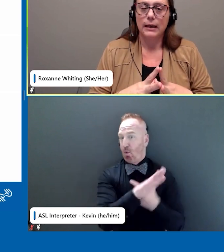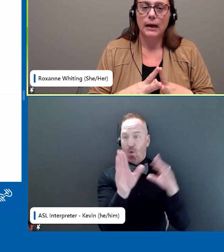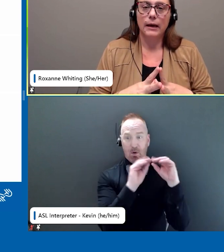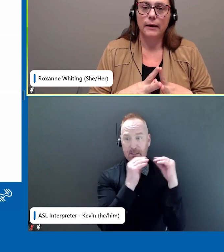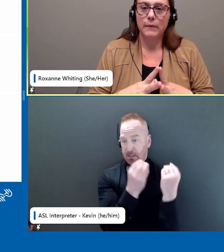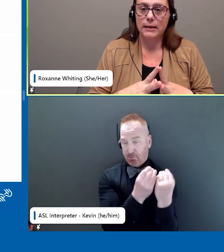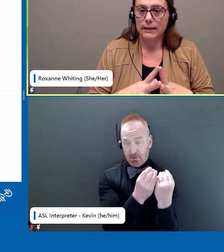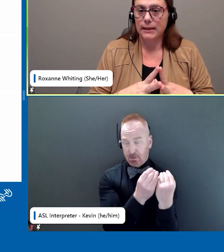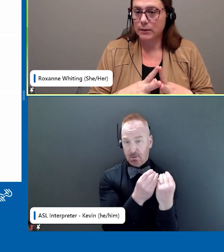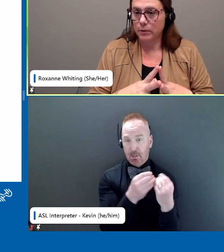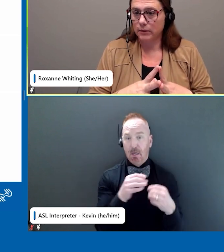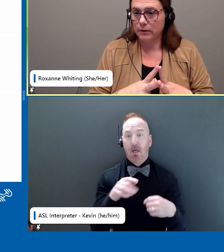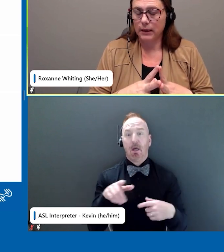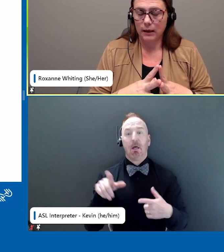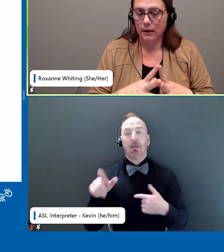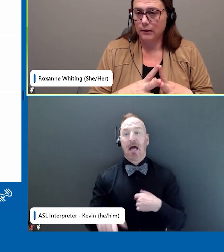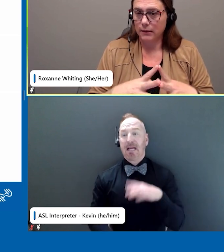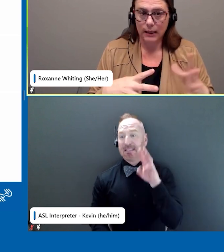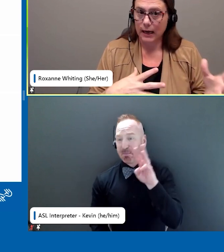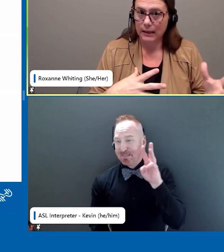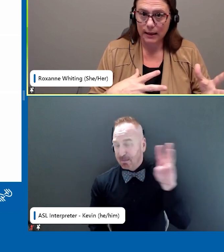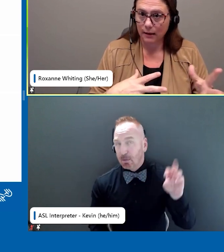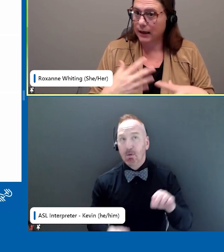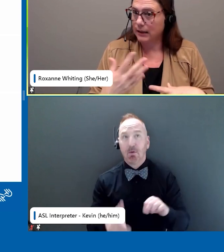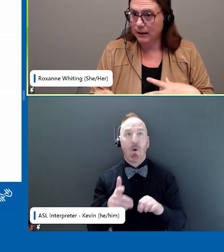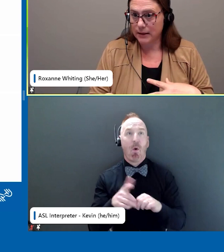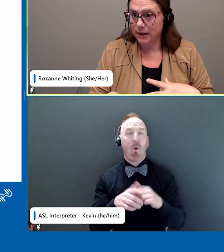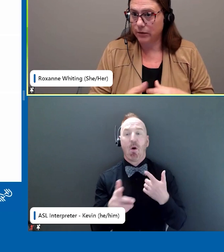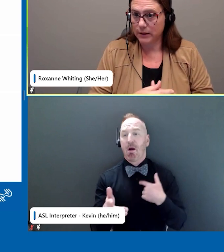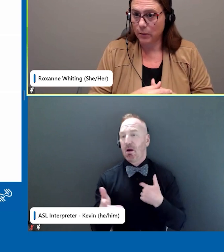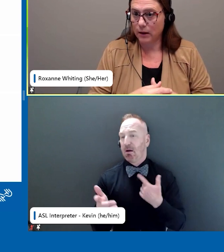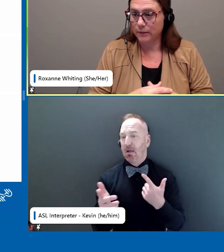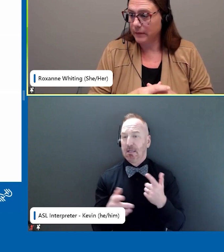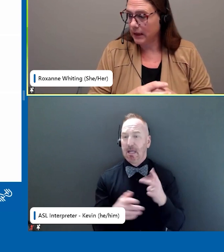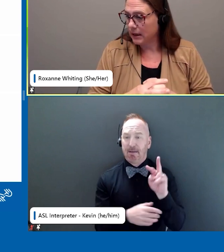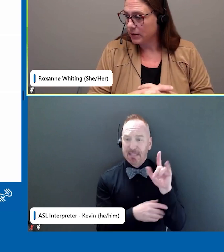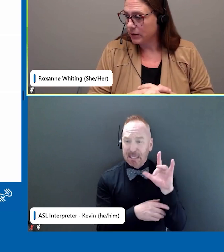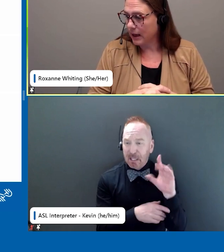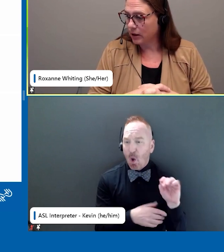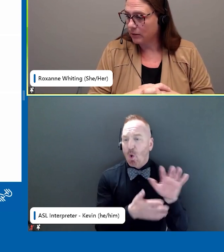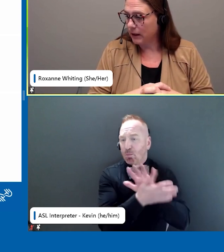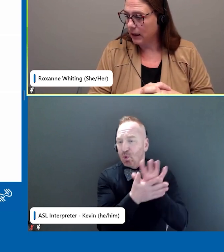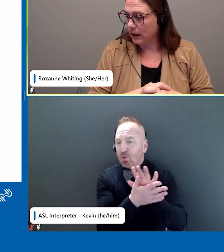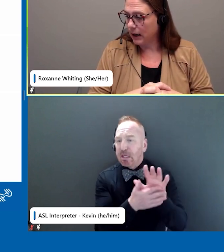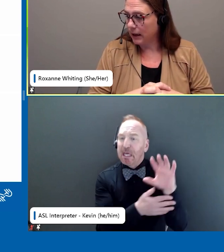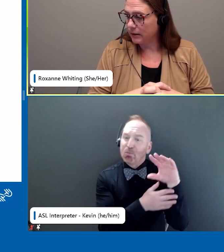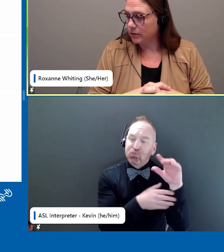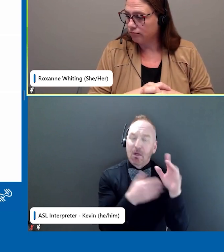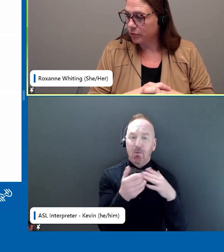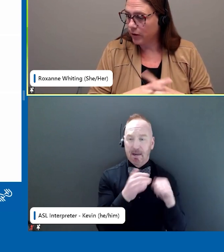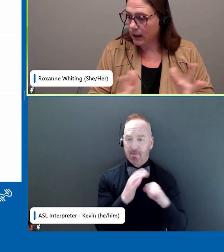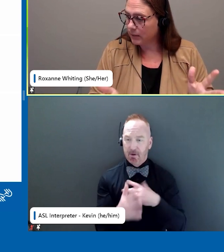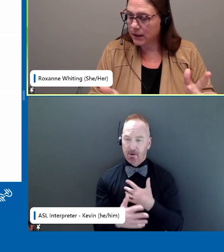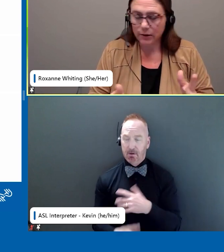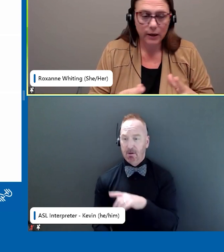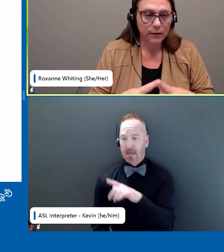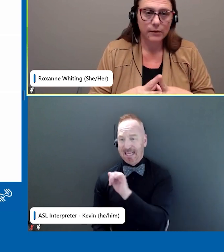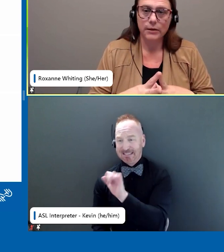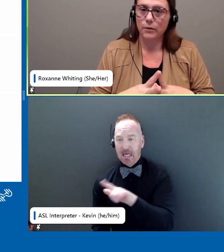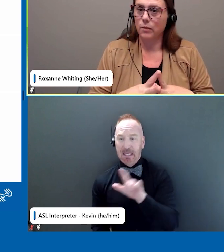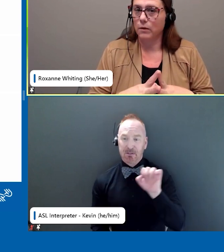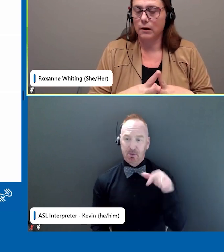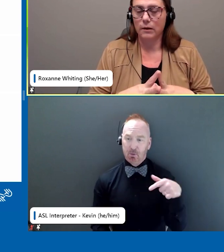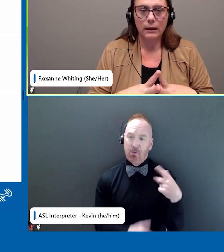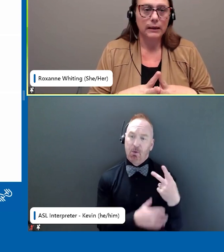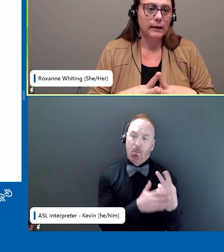organization is accessible in ASL and LSQ as well. So that could be training